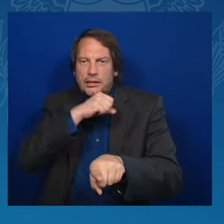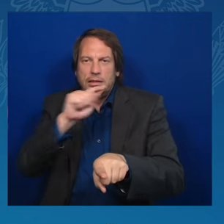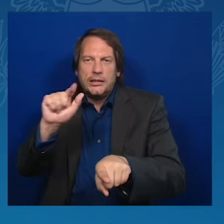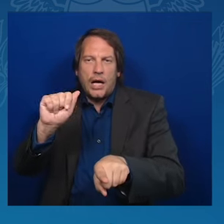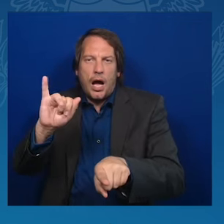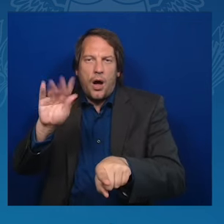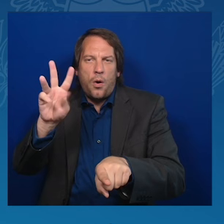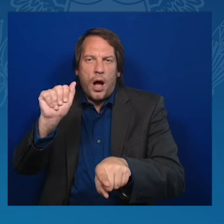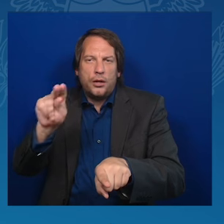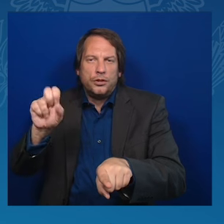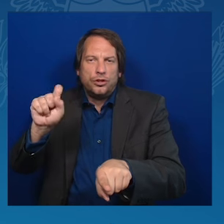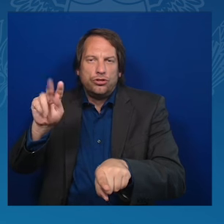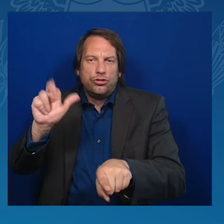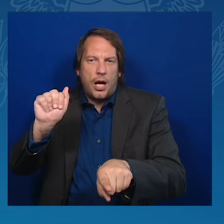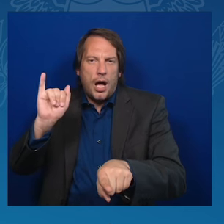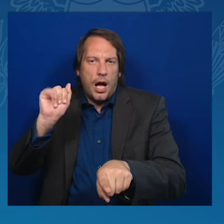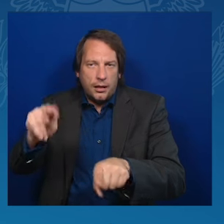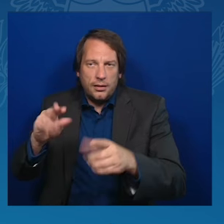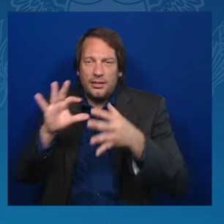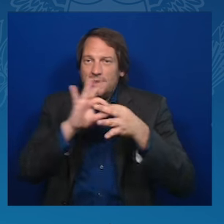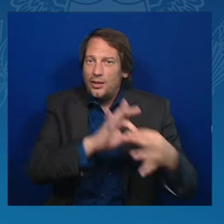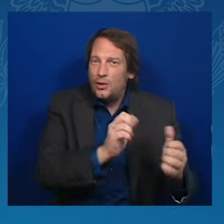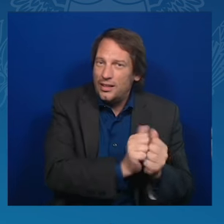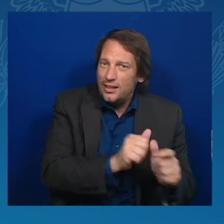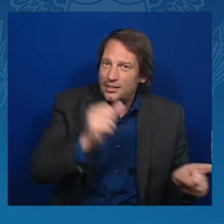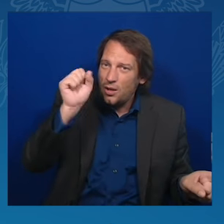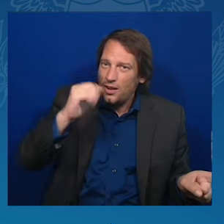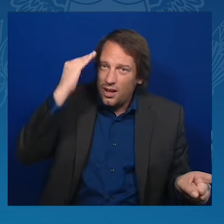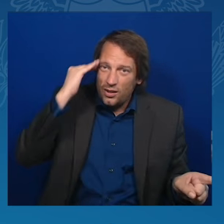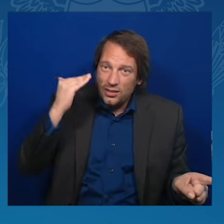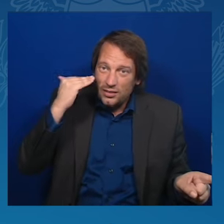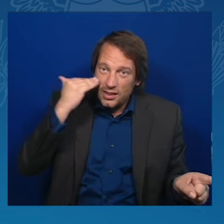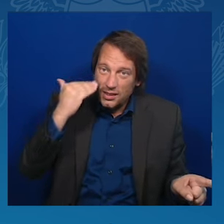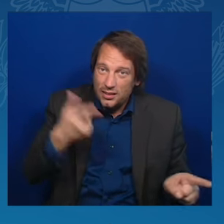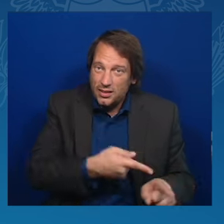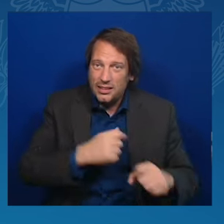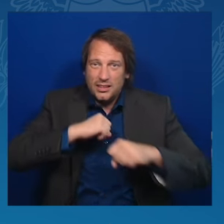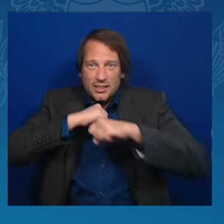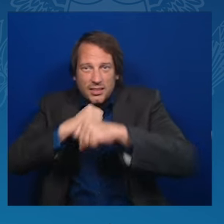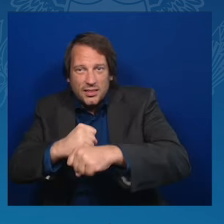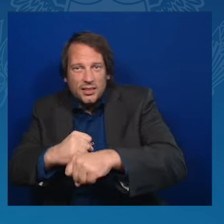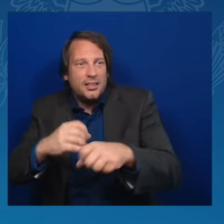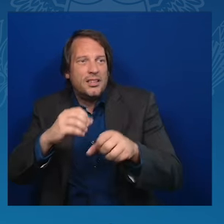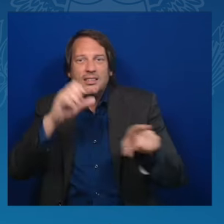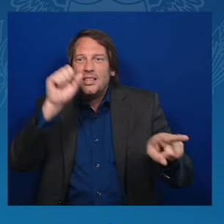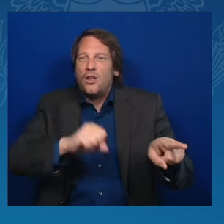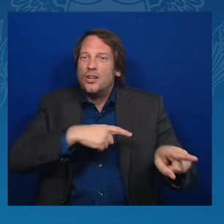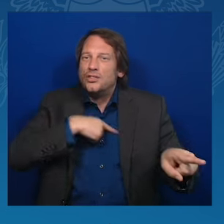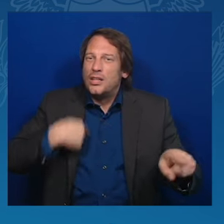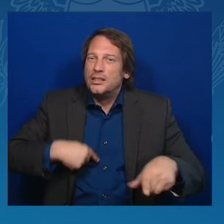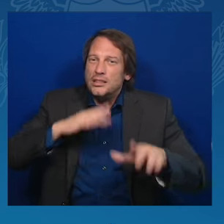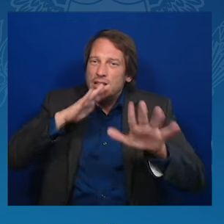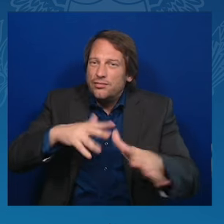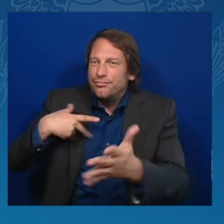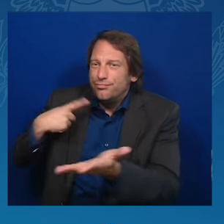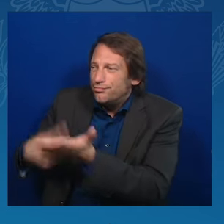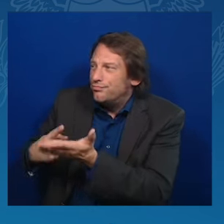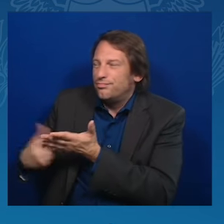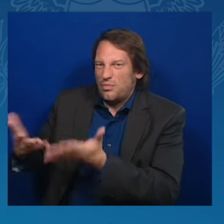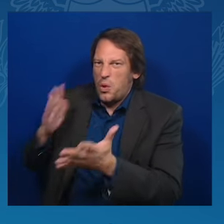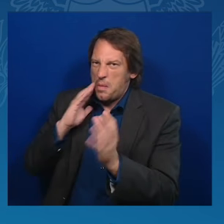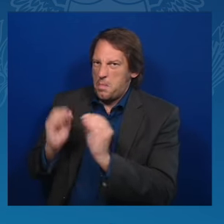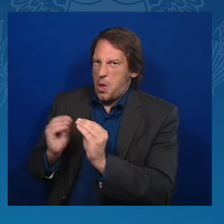a dialogue which we will continue later today with President Biden and President Marcos. We have worked together to